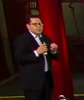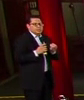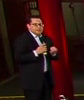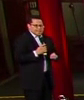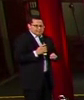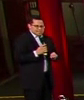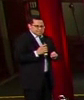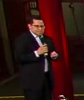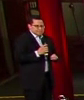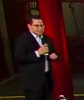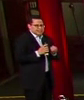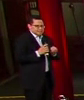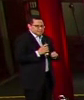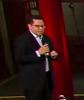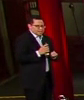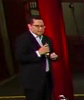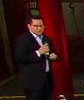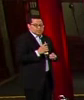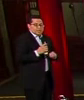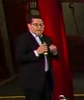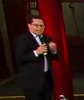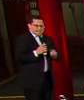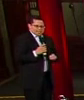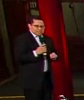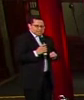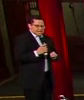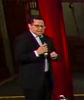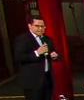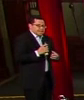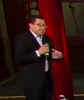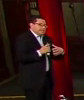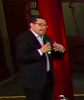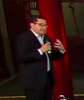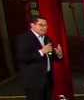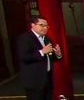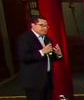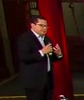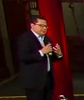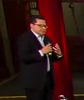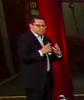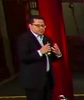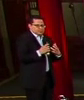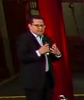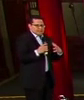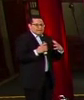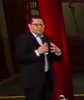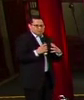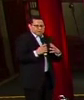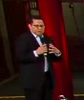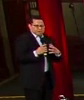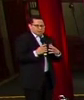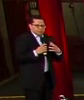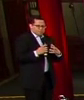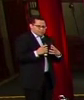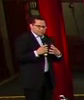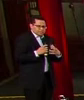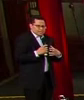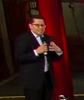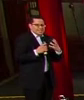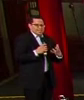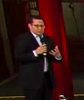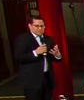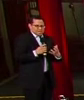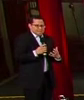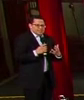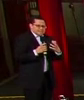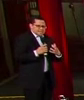at higher risk, either because you are over 60 or because you present any pre-existing